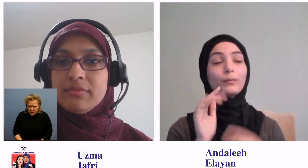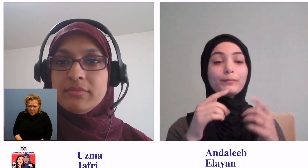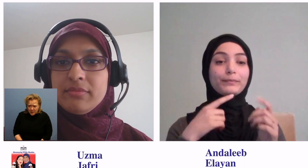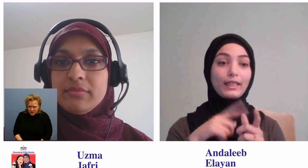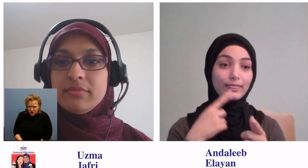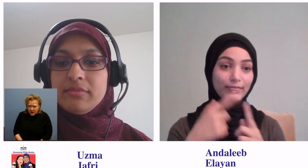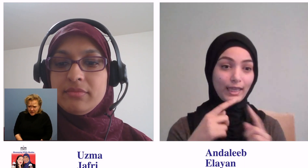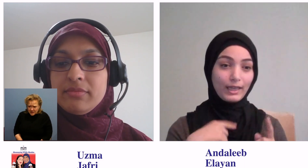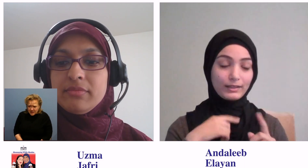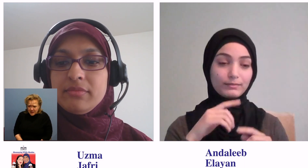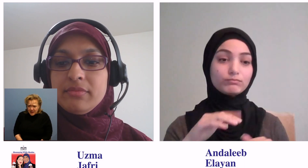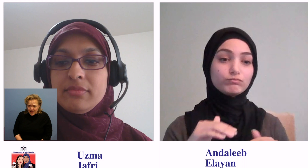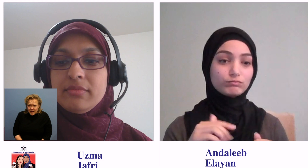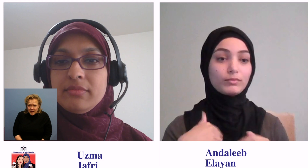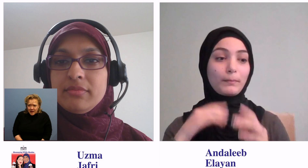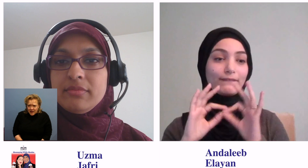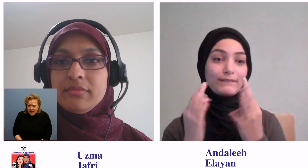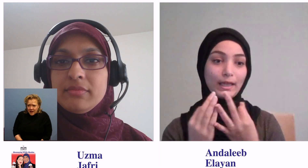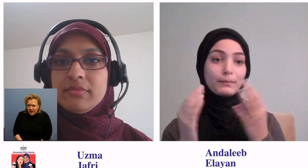extraordinary about their child.